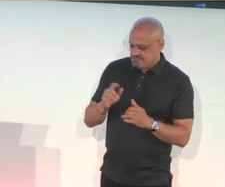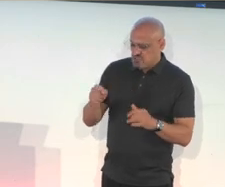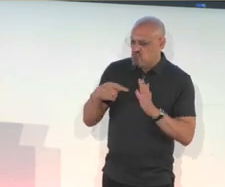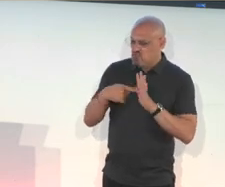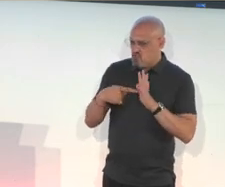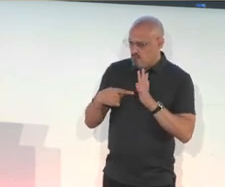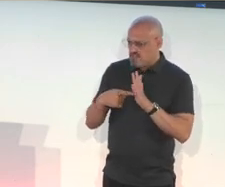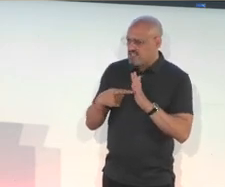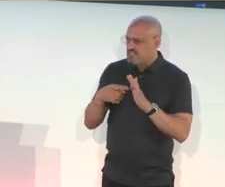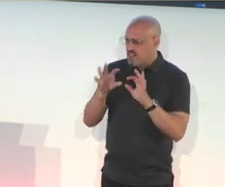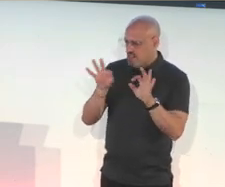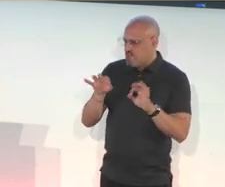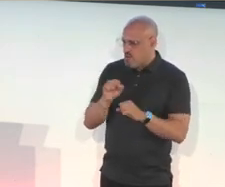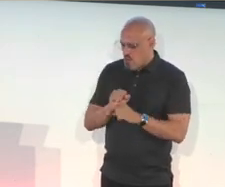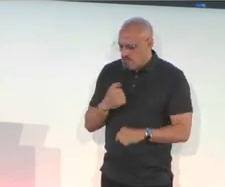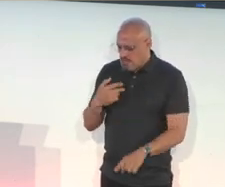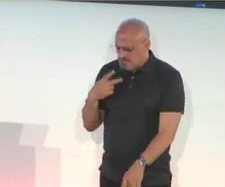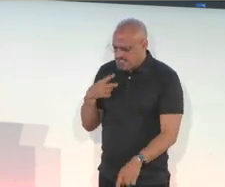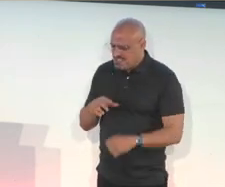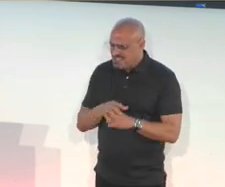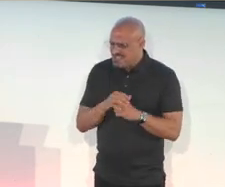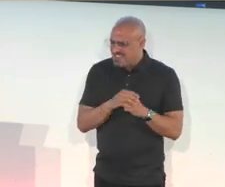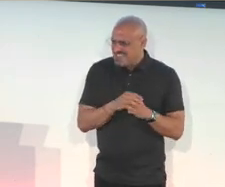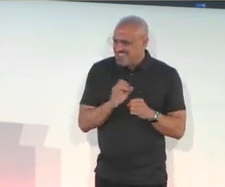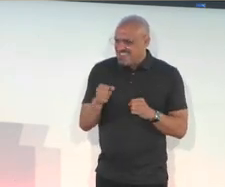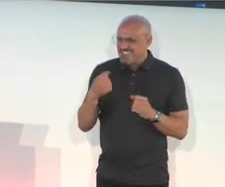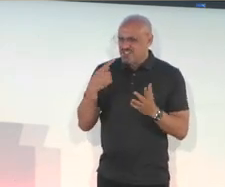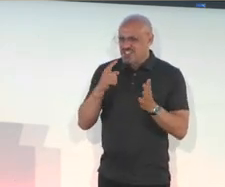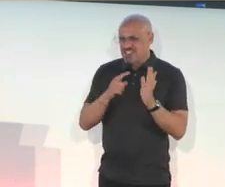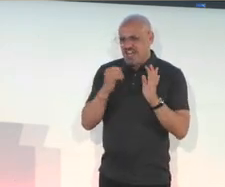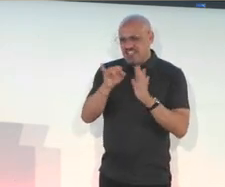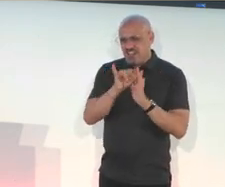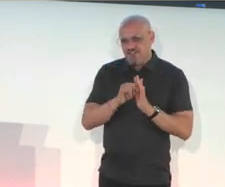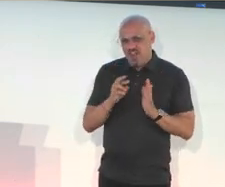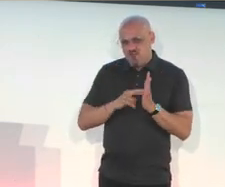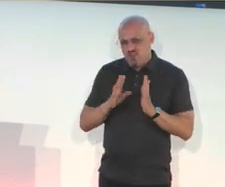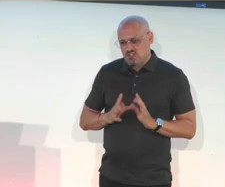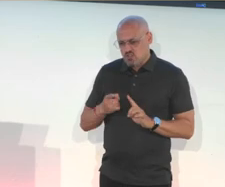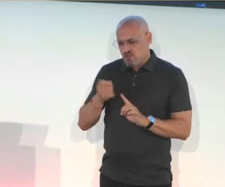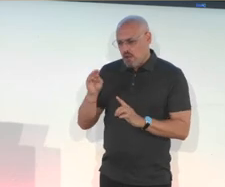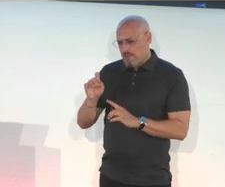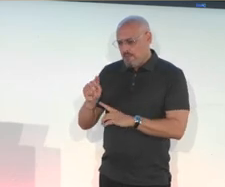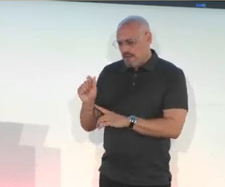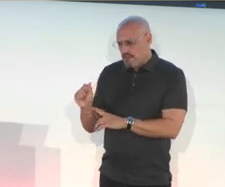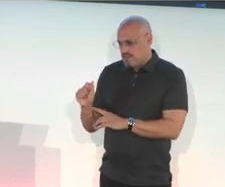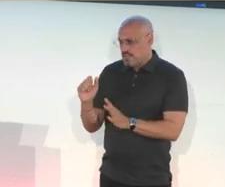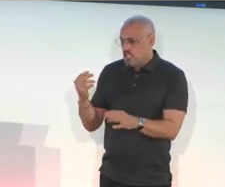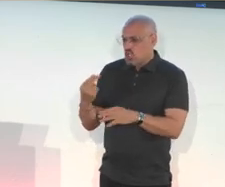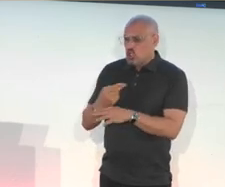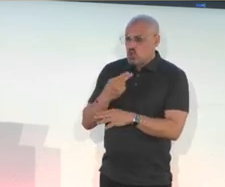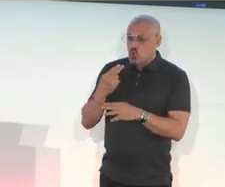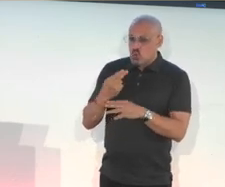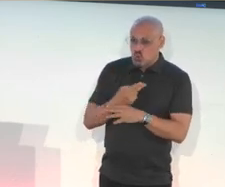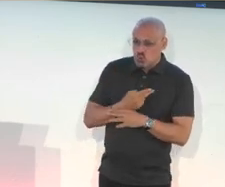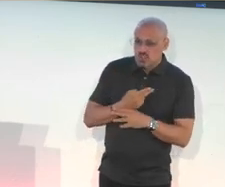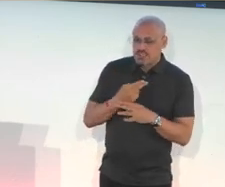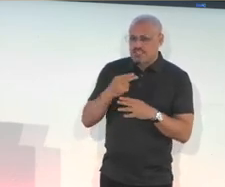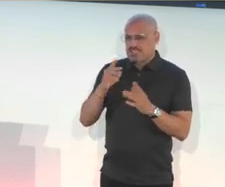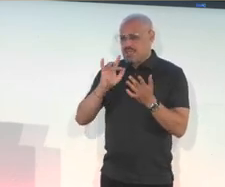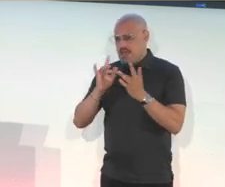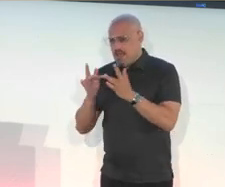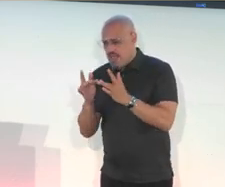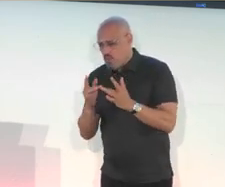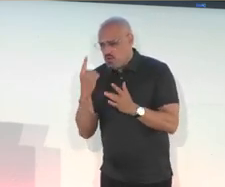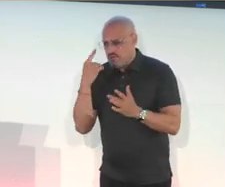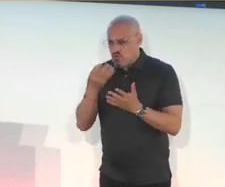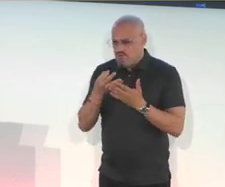representation learning framework developed by researchers from Meta. It uses convolutional neural networks